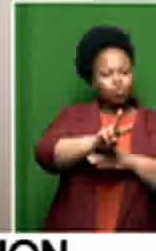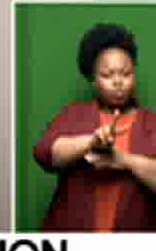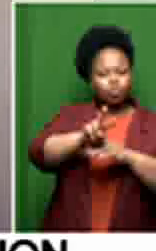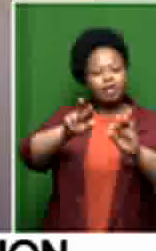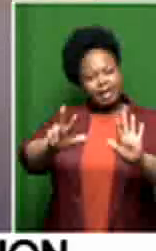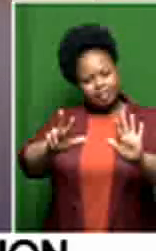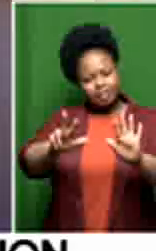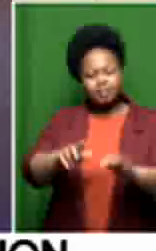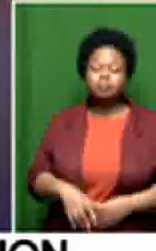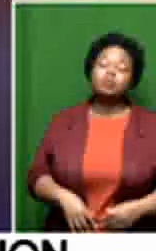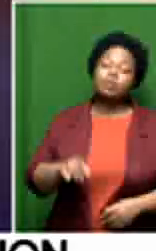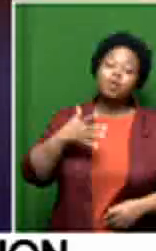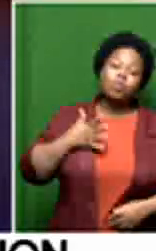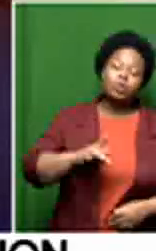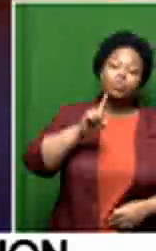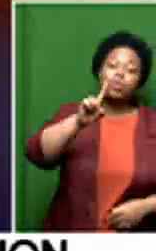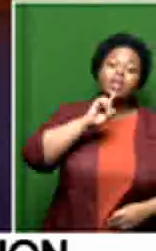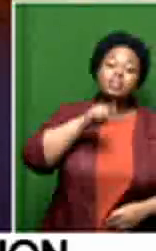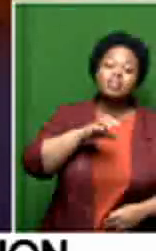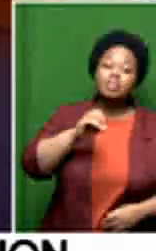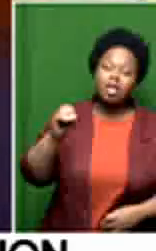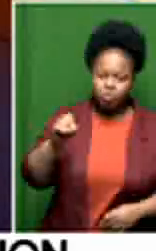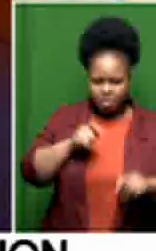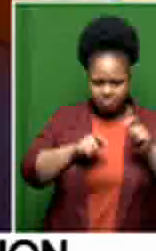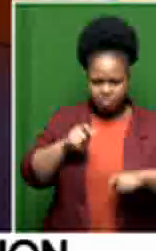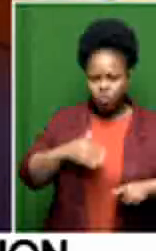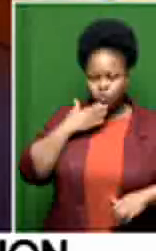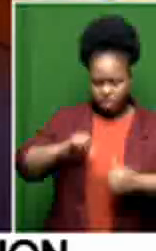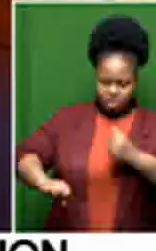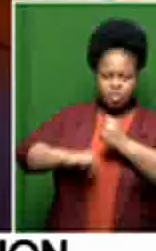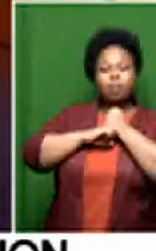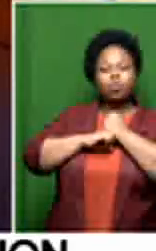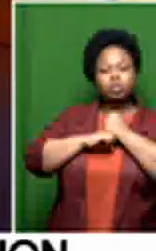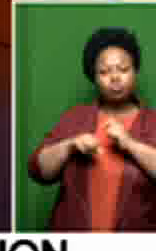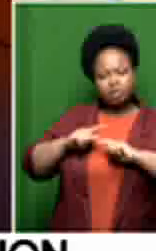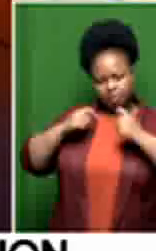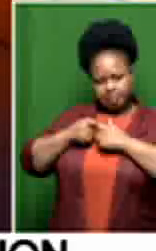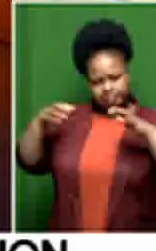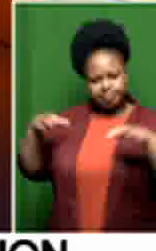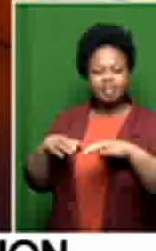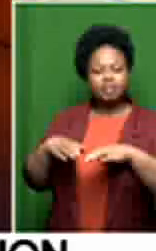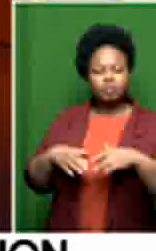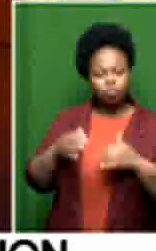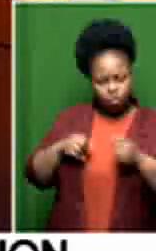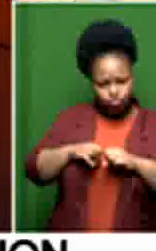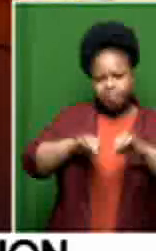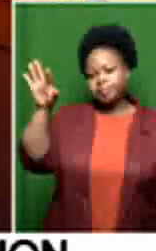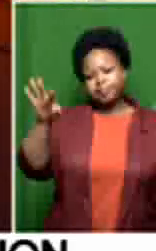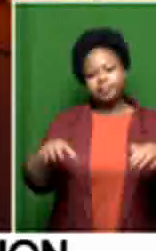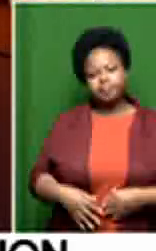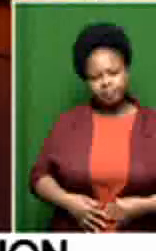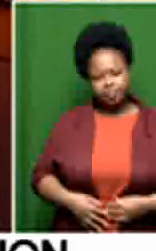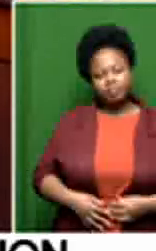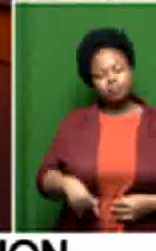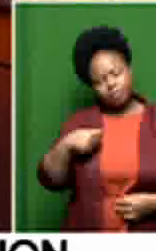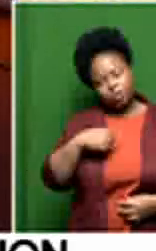8728. I need 1,000 people that will be with me and be an army and spread this thing around. So